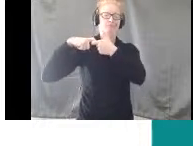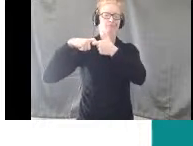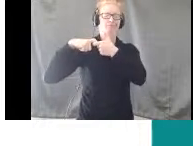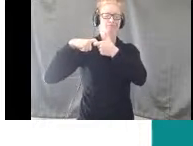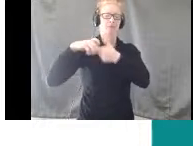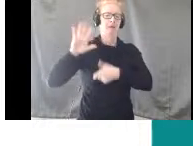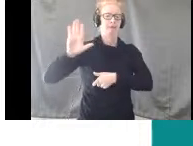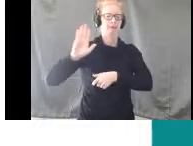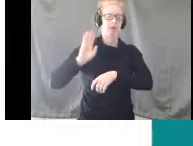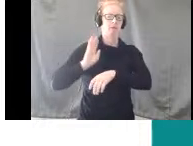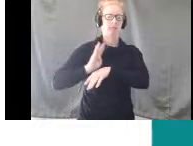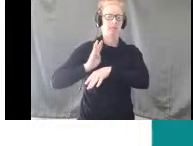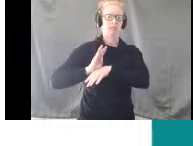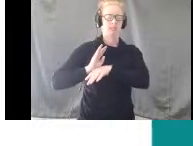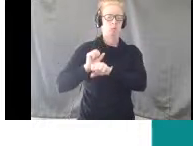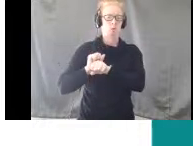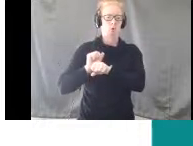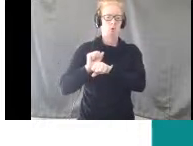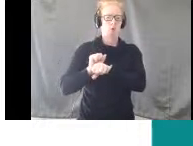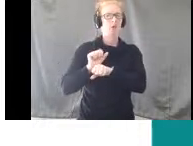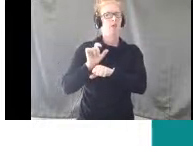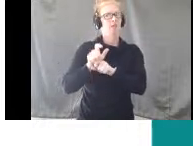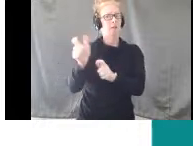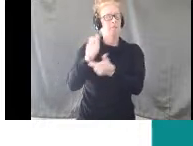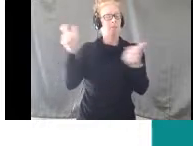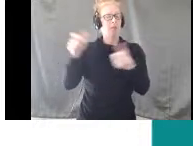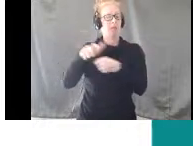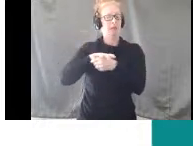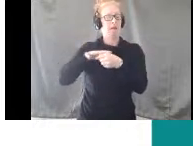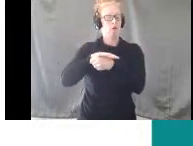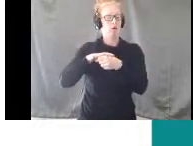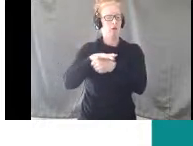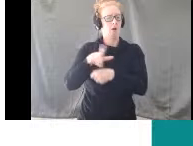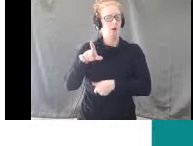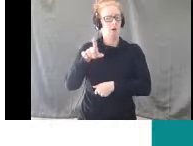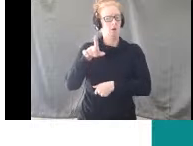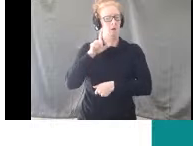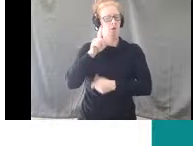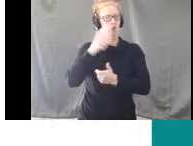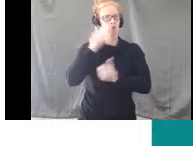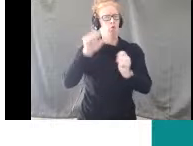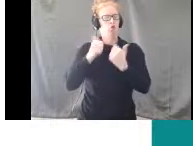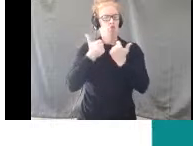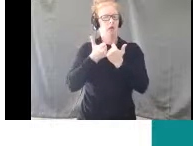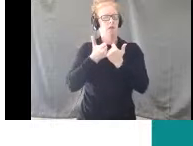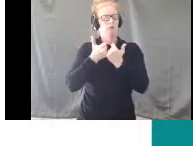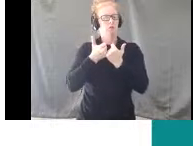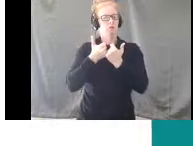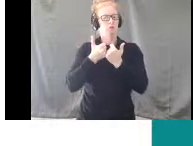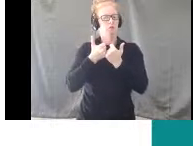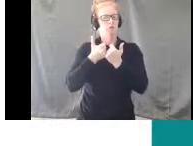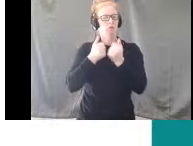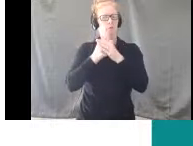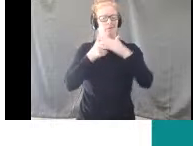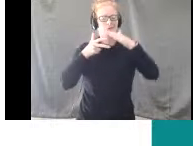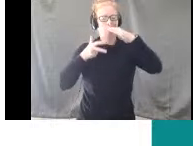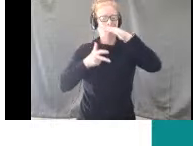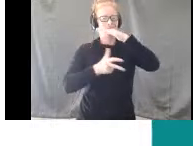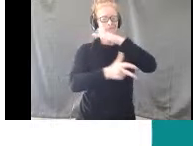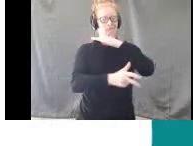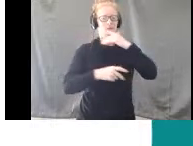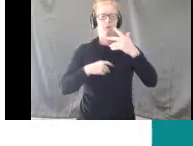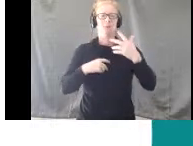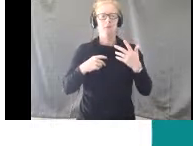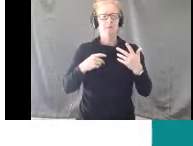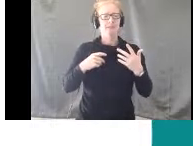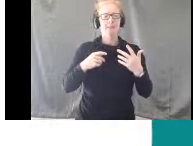really the large modules and other pieces that would be challenged by a bridge height of 116 feet. So we're trying